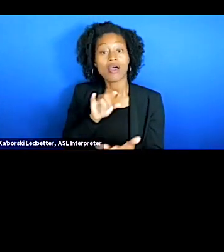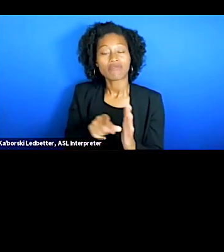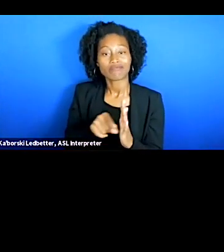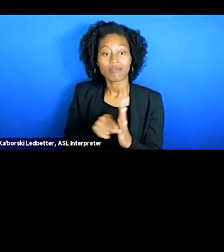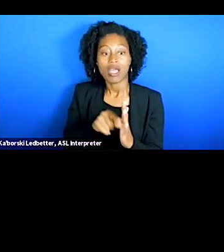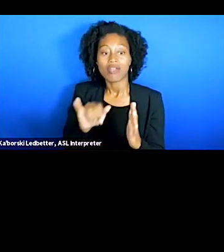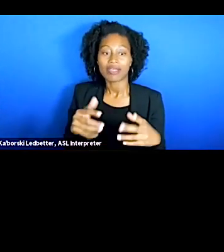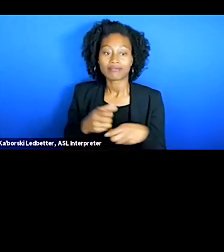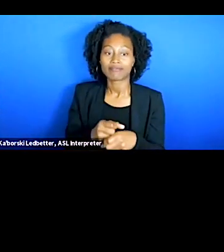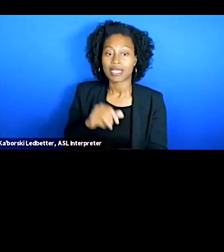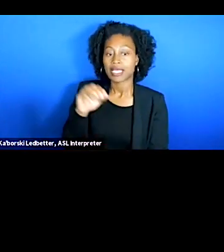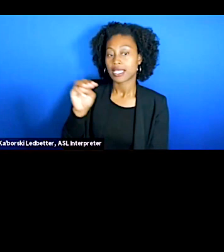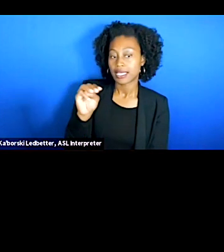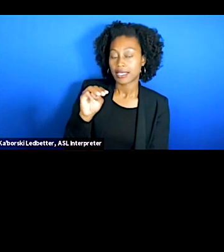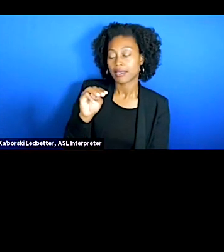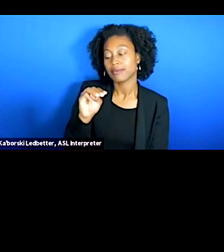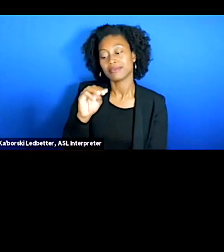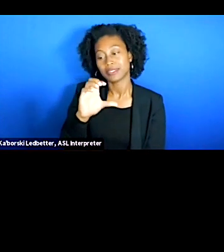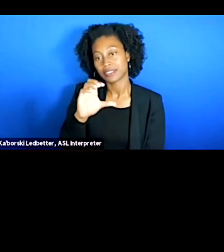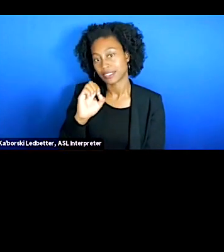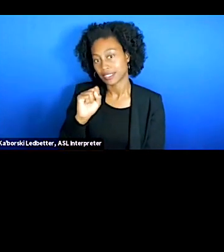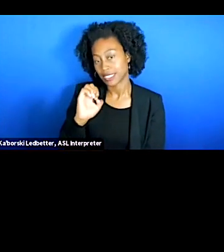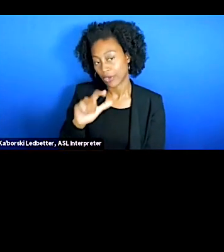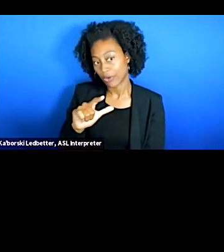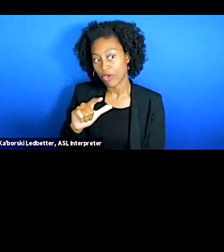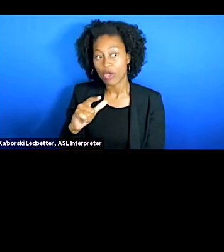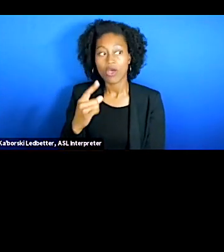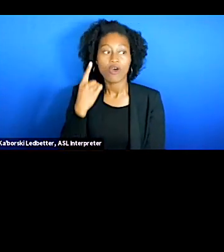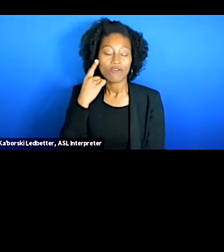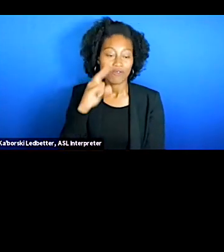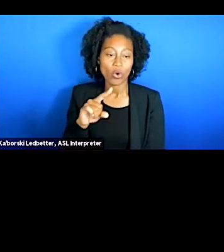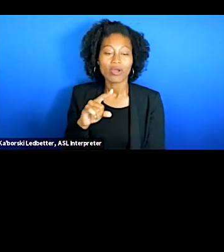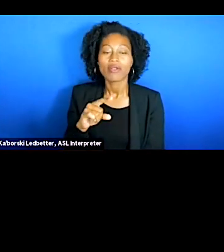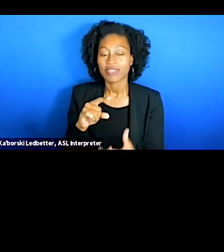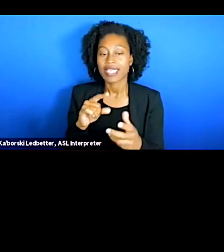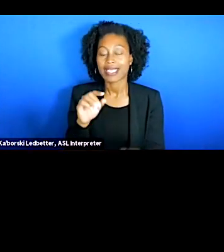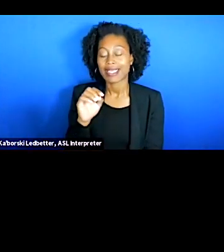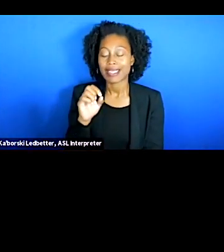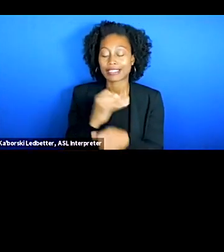acronym IMSEAL, or the Institute for Metasynthesis.